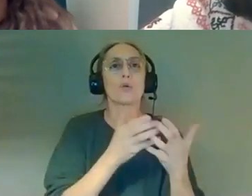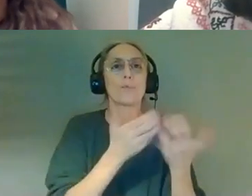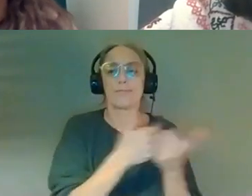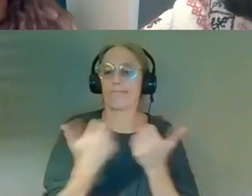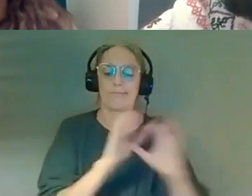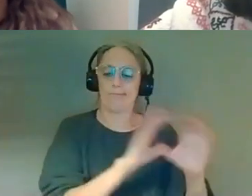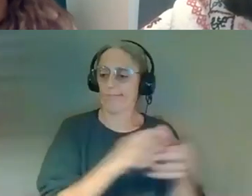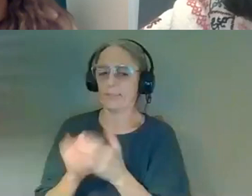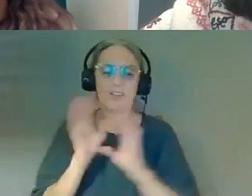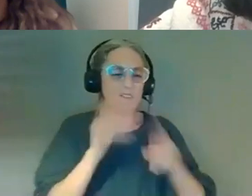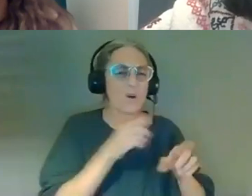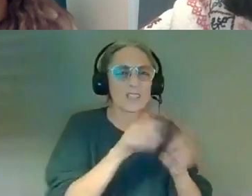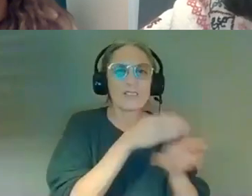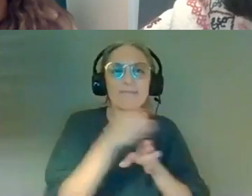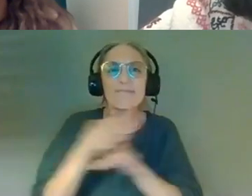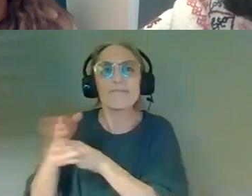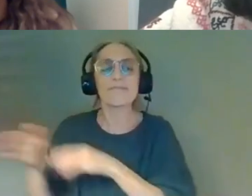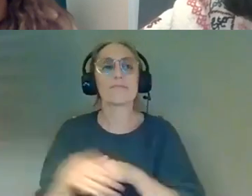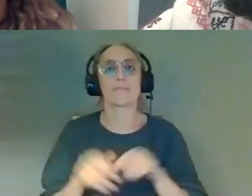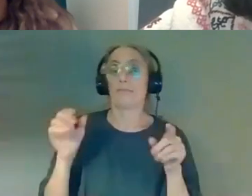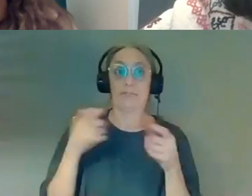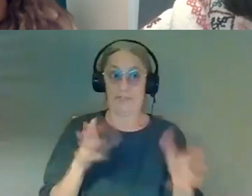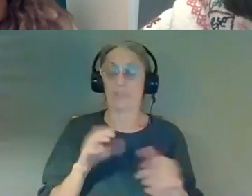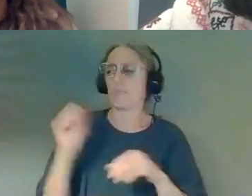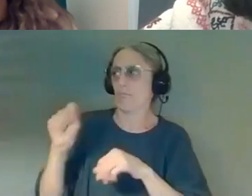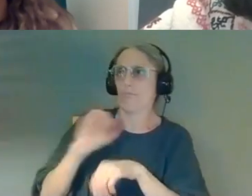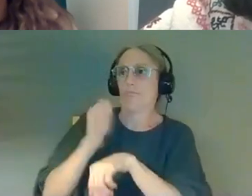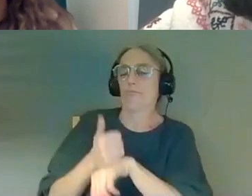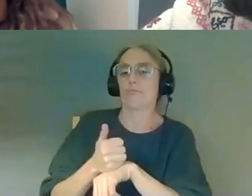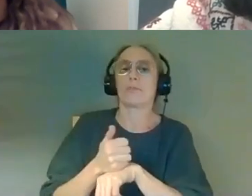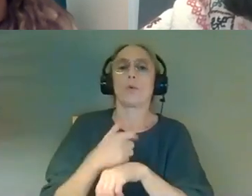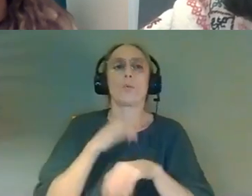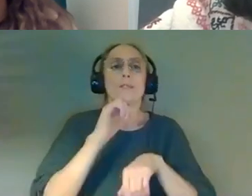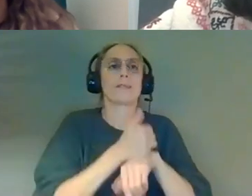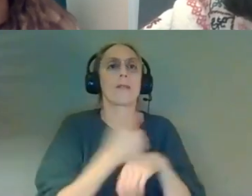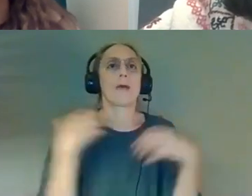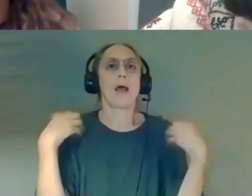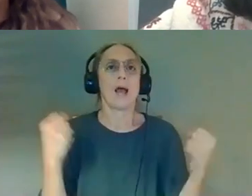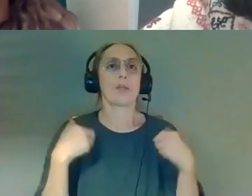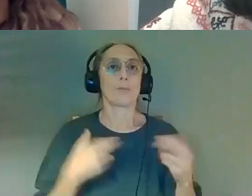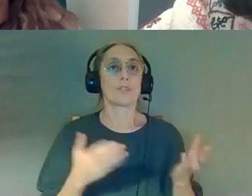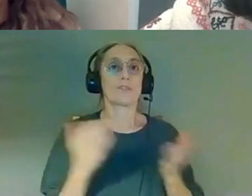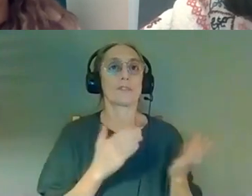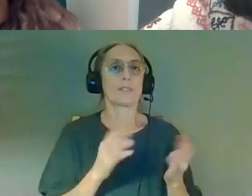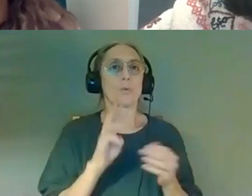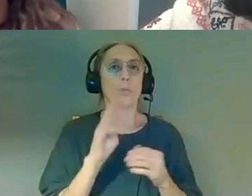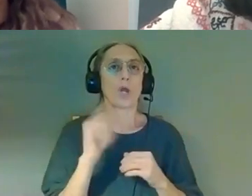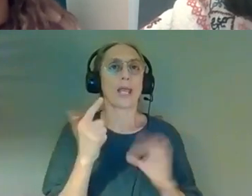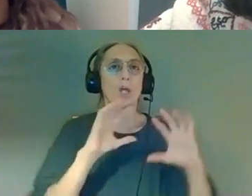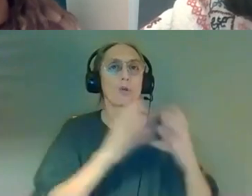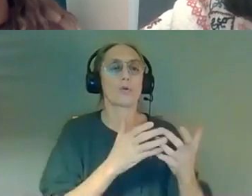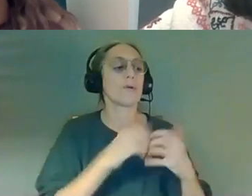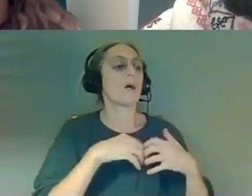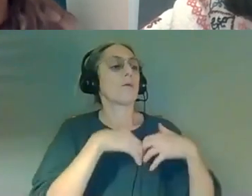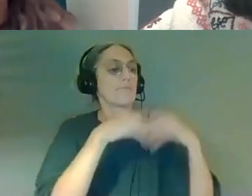We had working groups representative in which I was chair of the Health and Human Services work group. And we've held hearings all during the